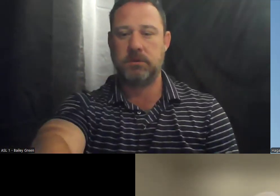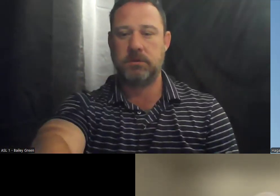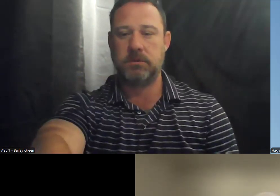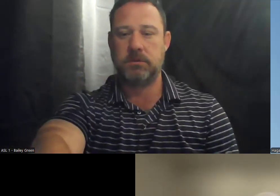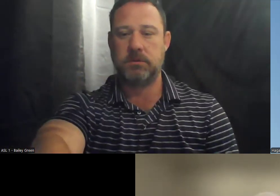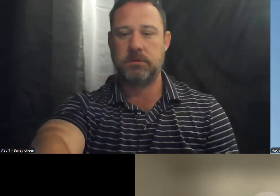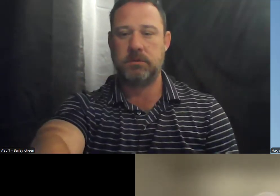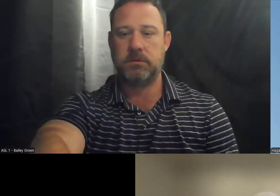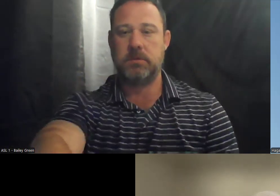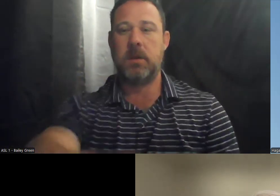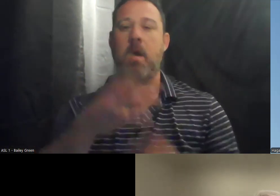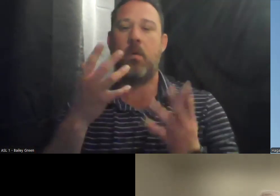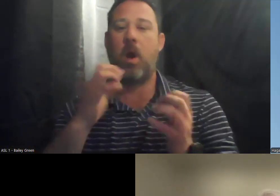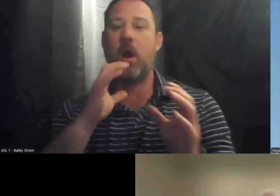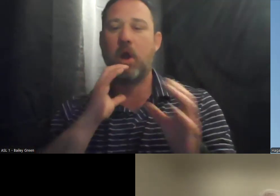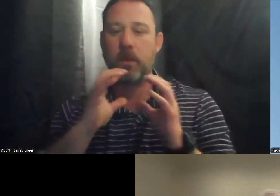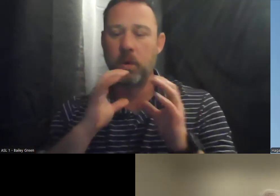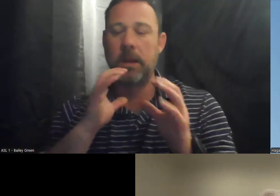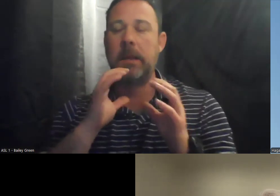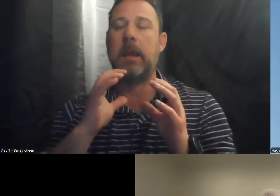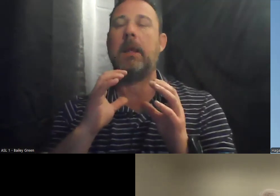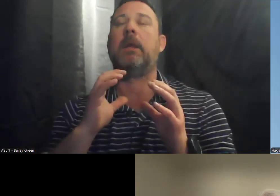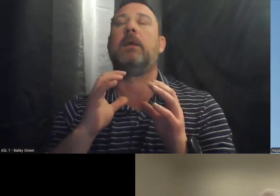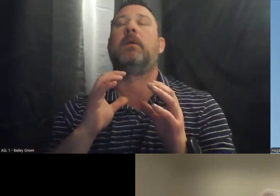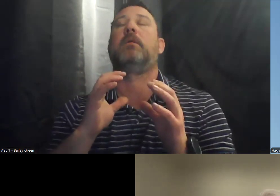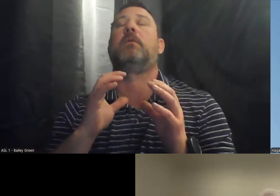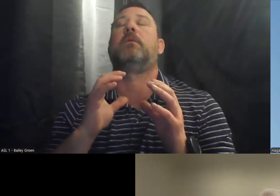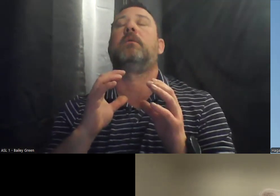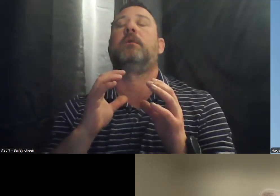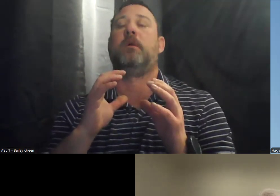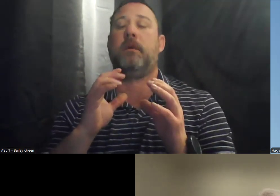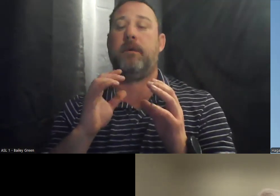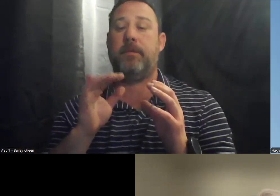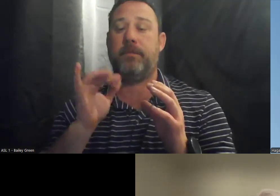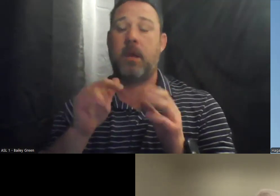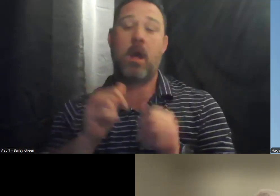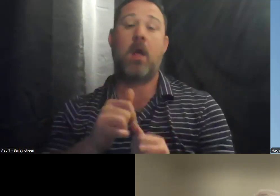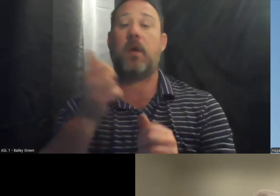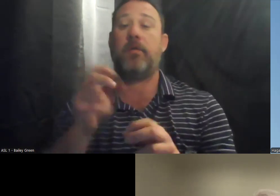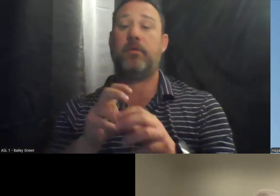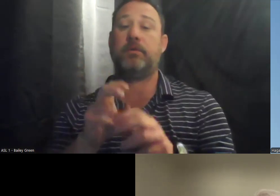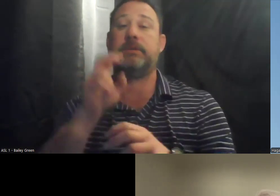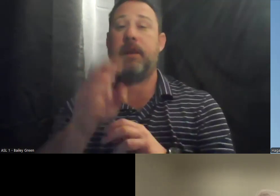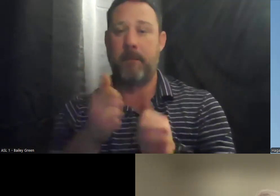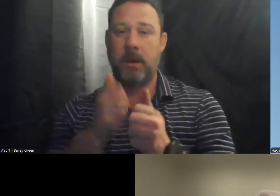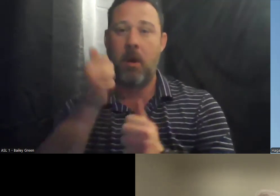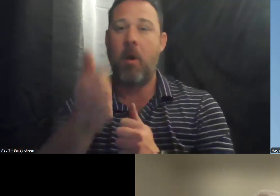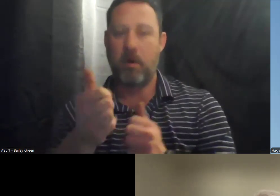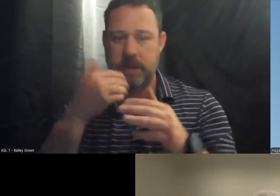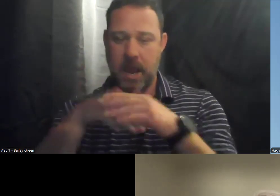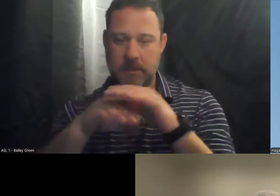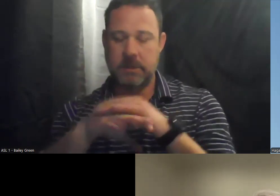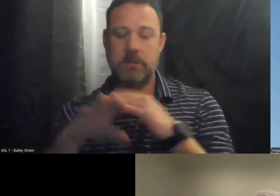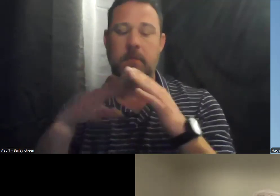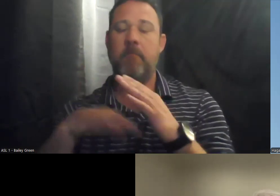want to communicate that it's kind of beyond, another step beyond that is access to